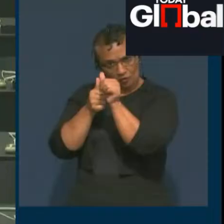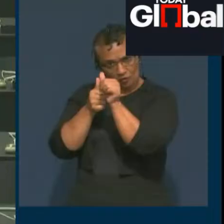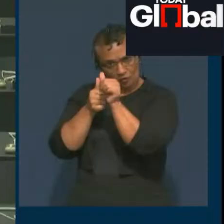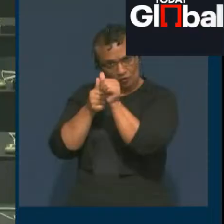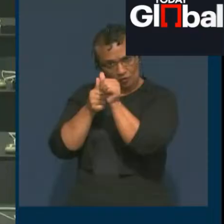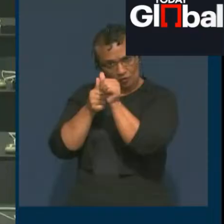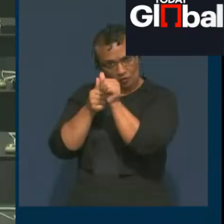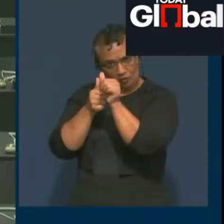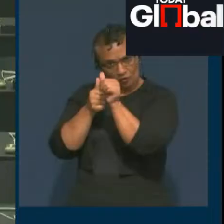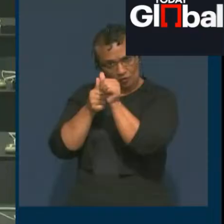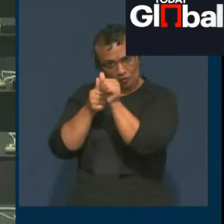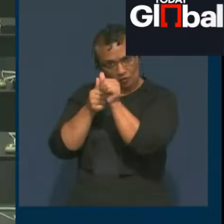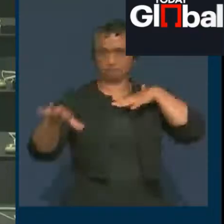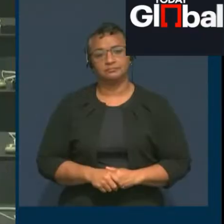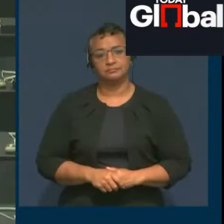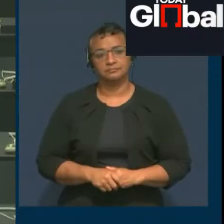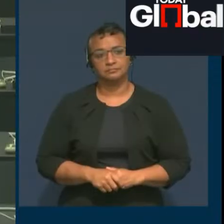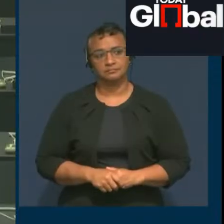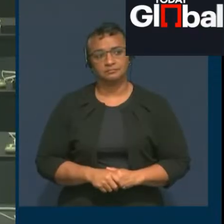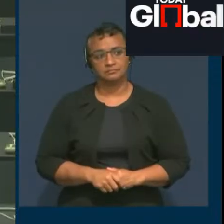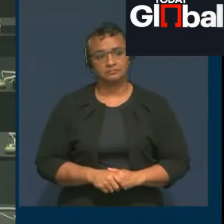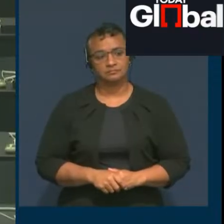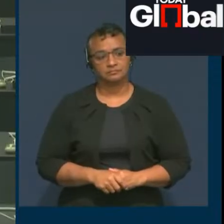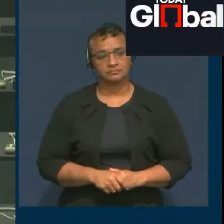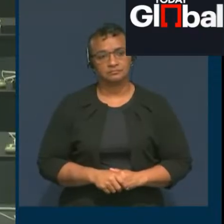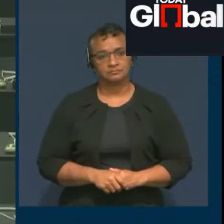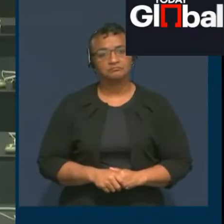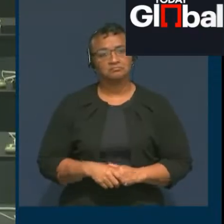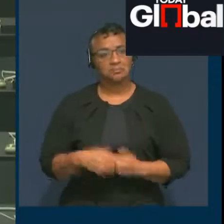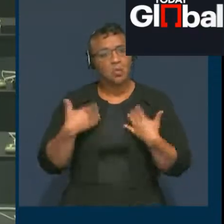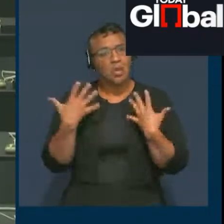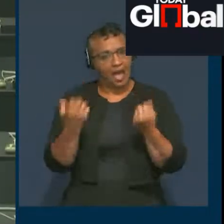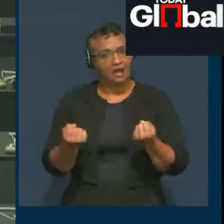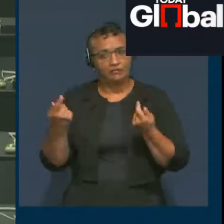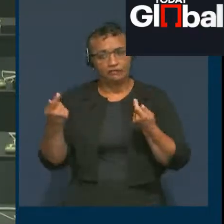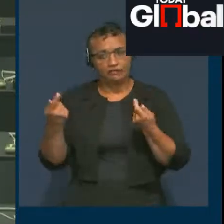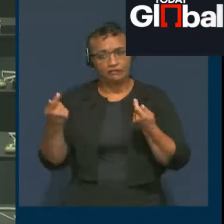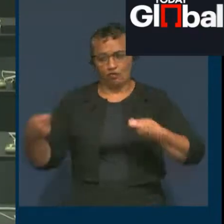Now, we have contributions, and as regards the progress made,